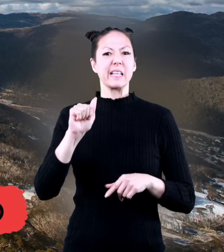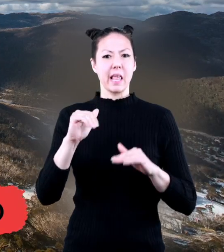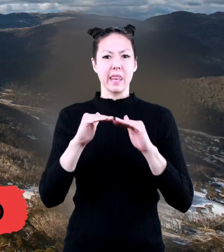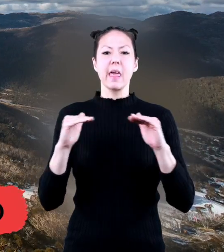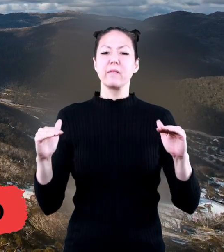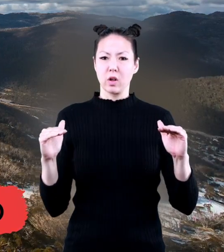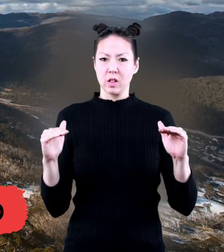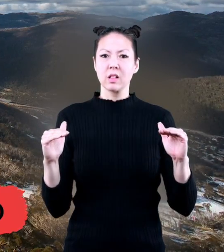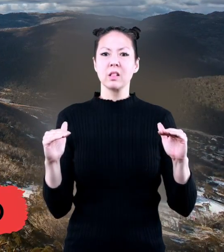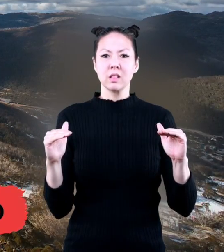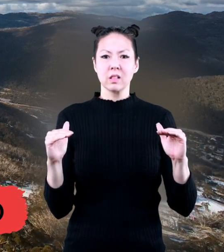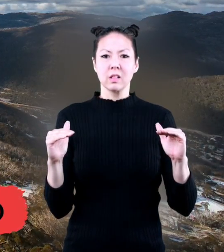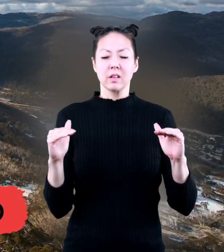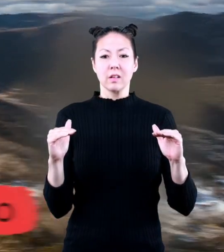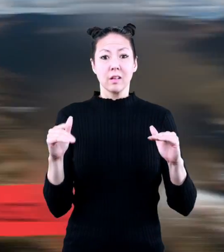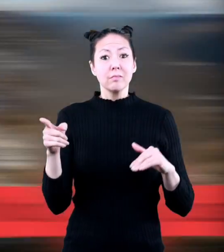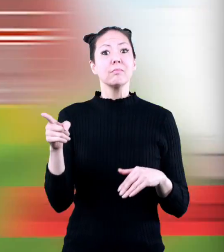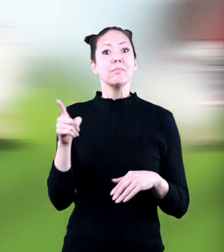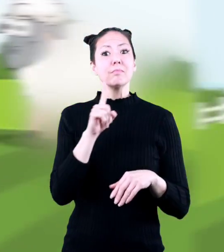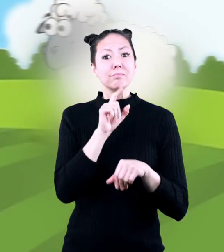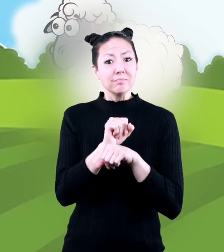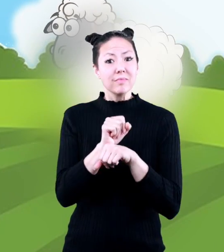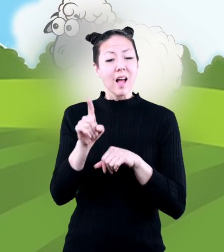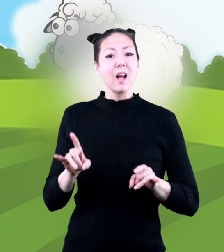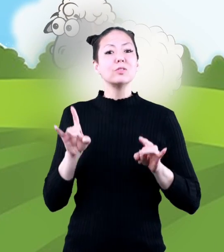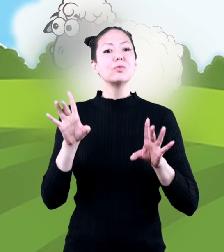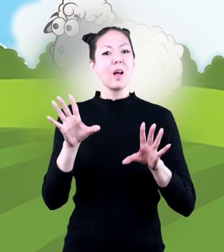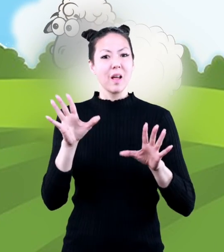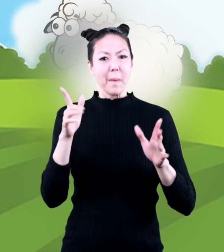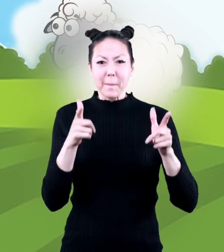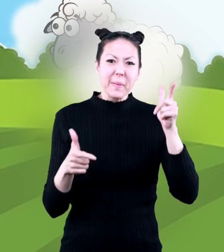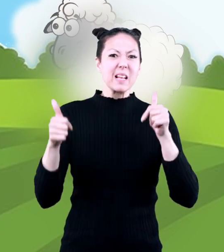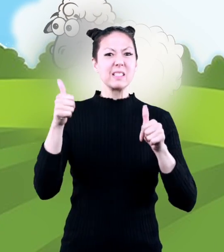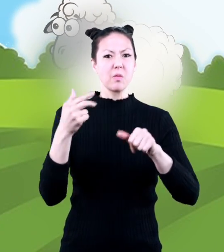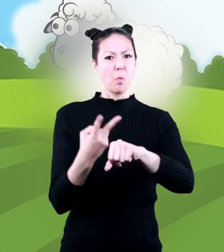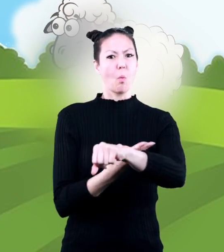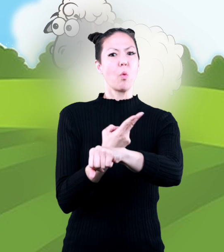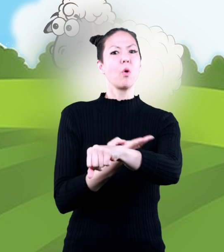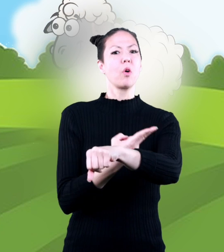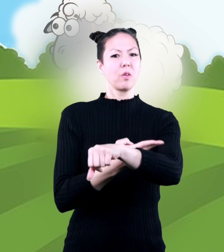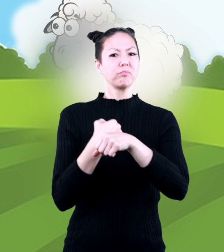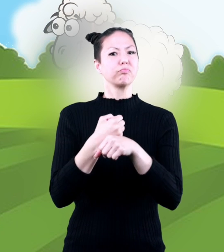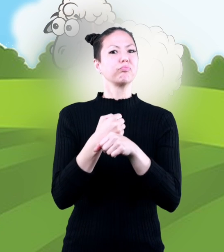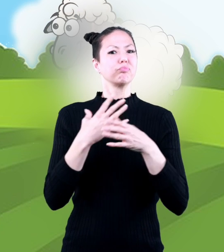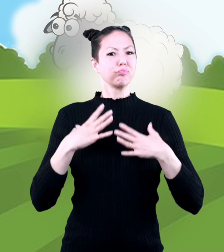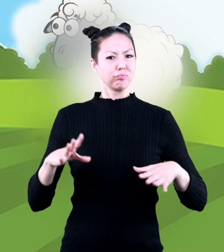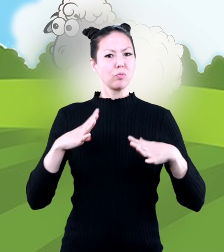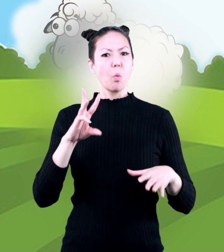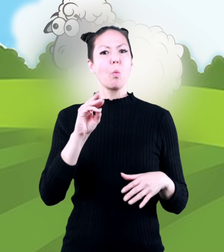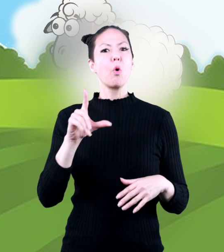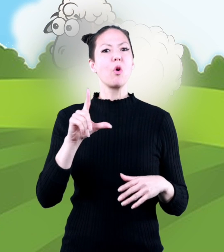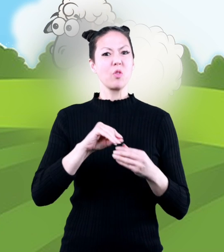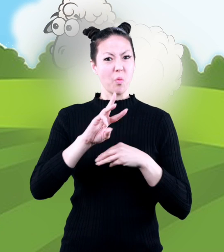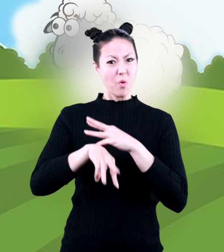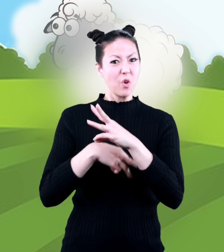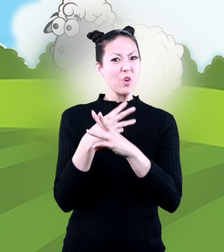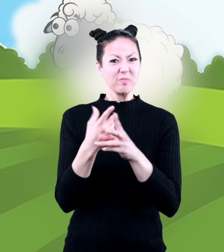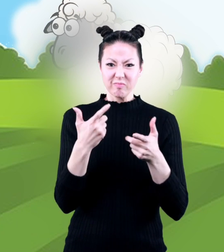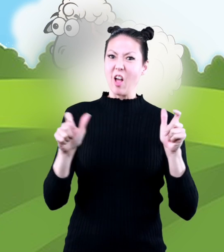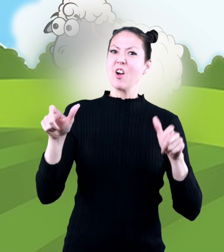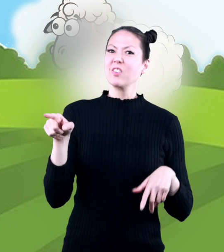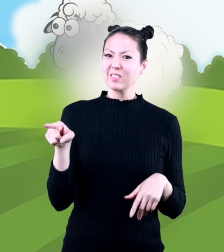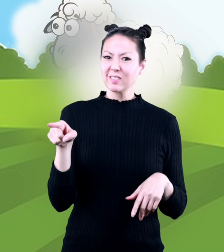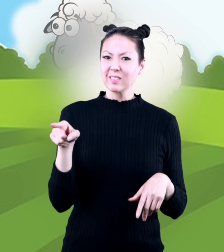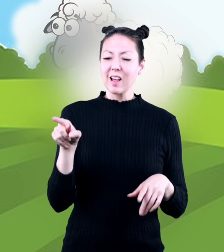7,310 feet above sea level. Fun fact, Australia is the biggest wool-producing country in